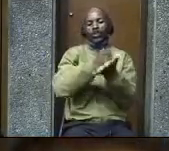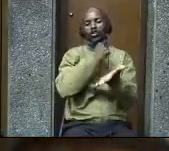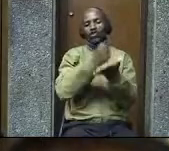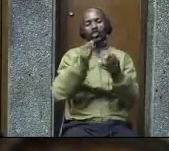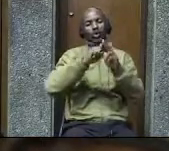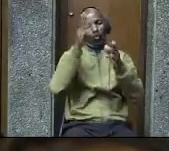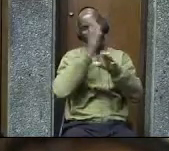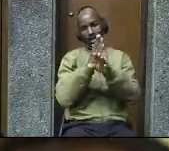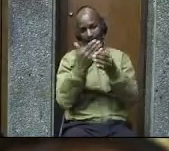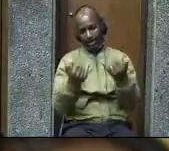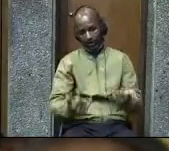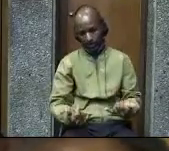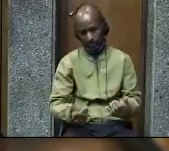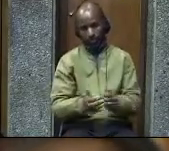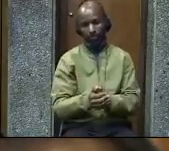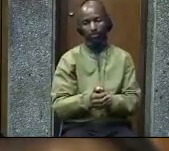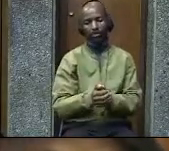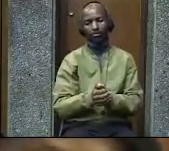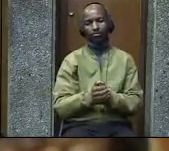well.